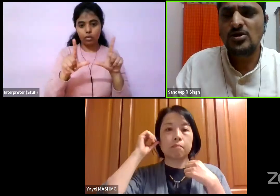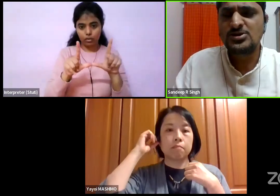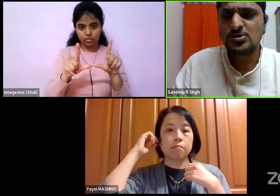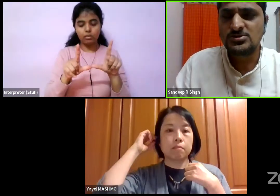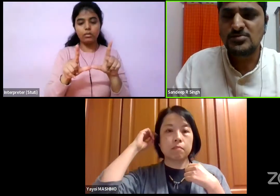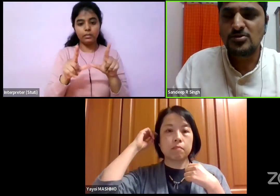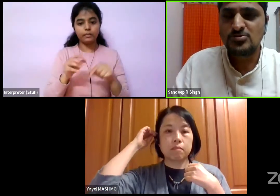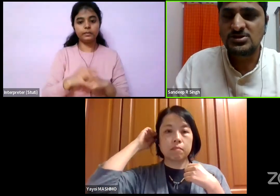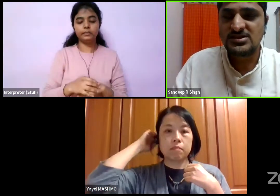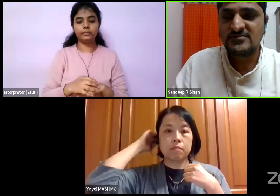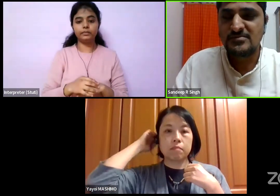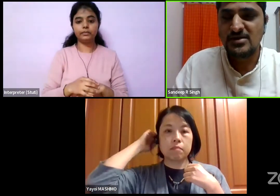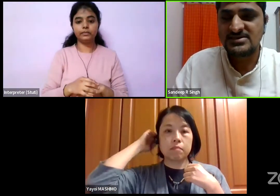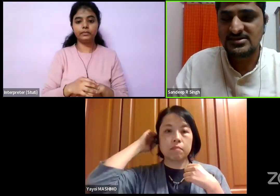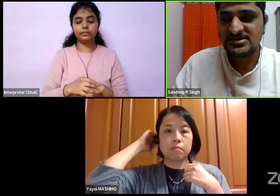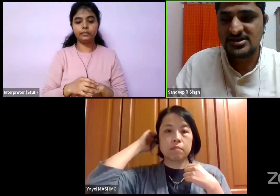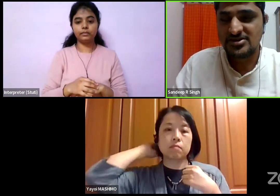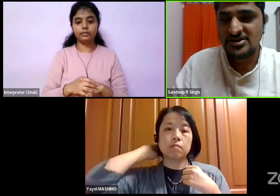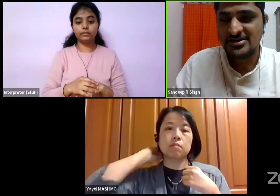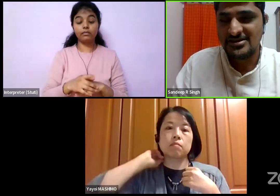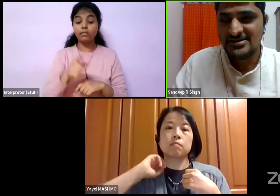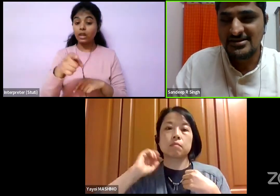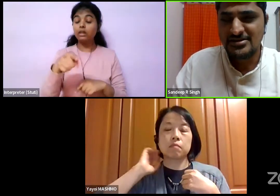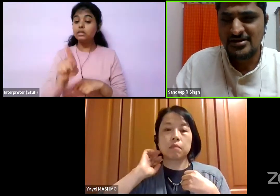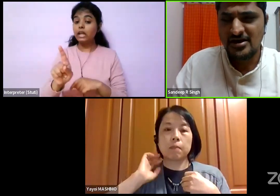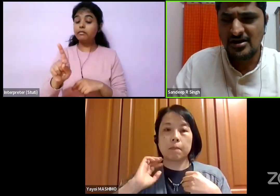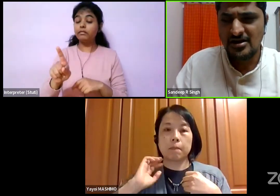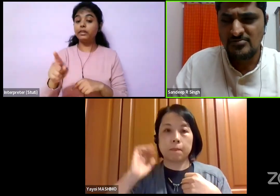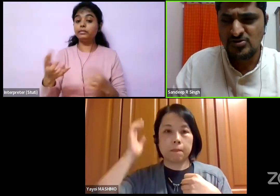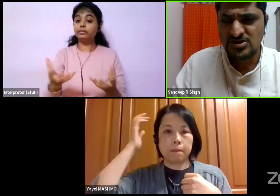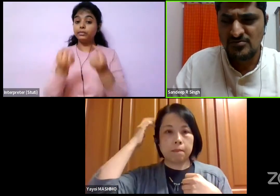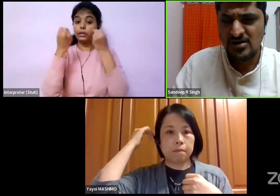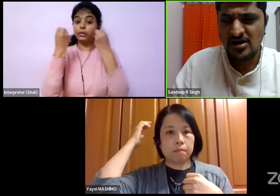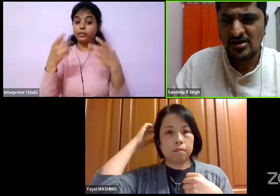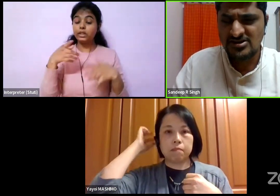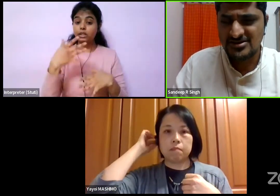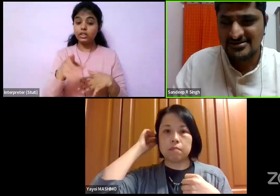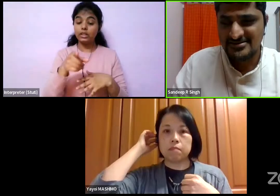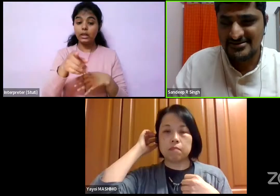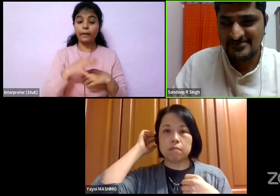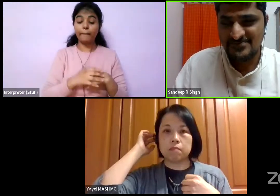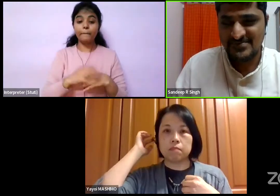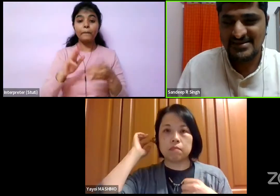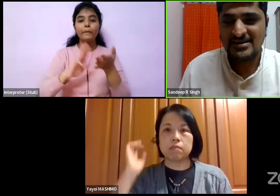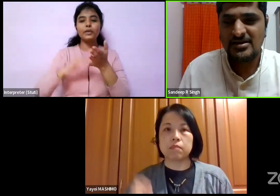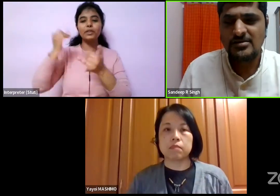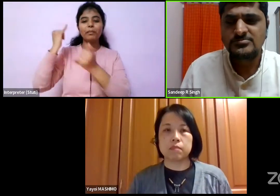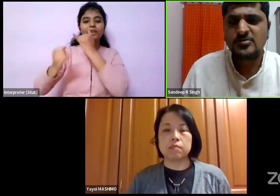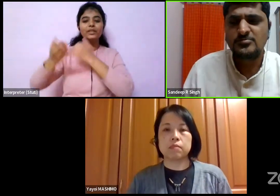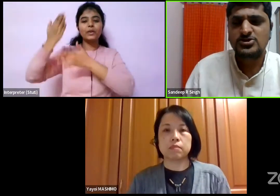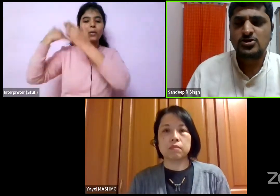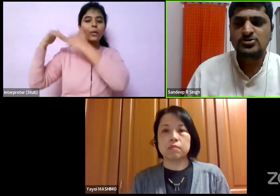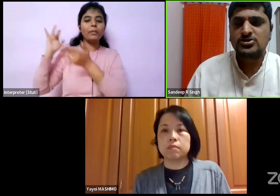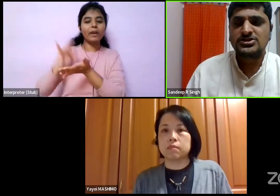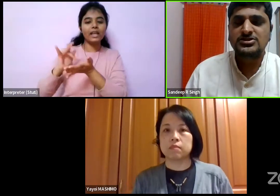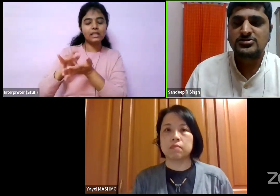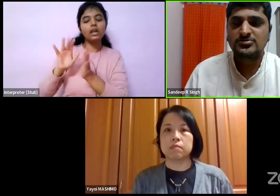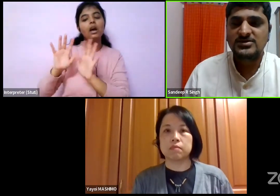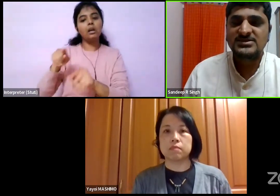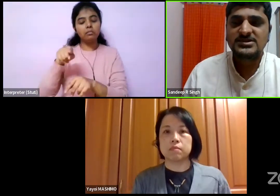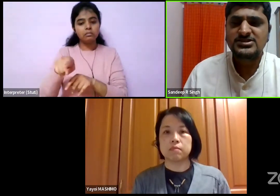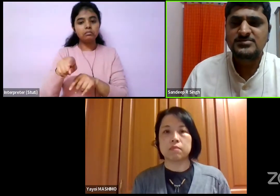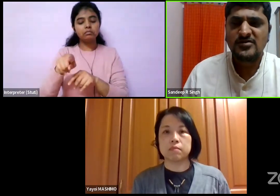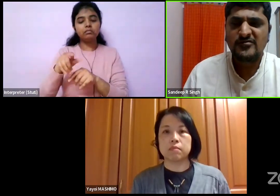She's also someone who's received a master's degree in museum art from the George